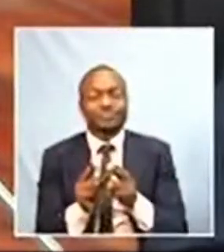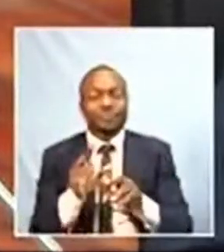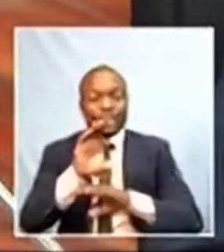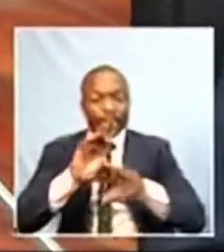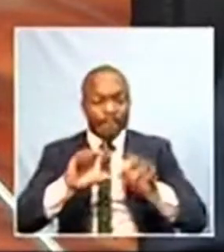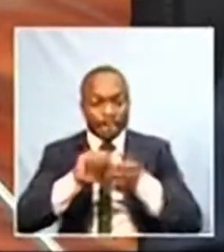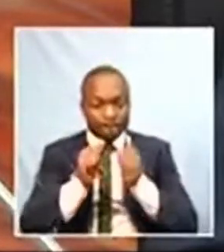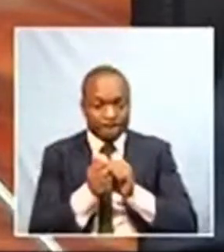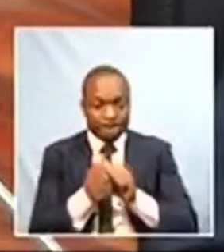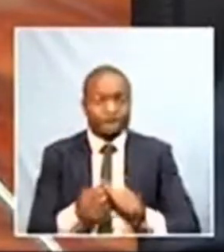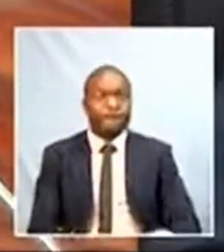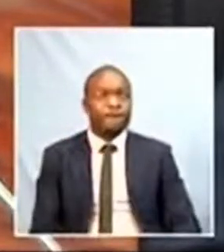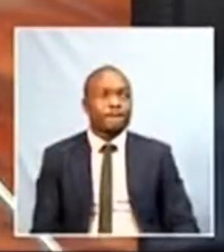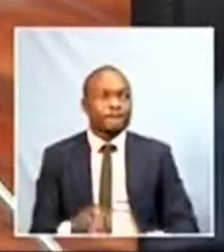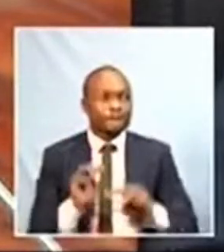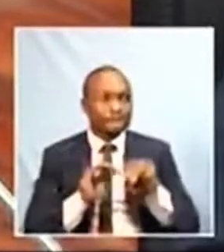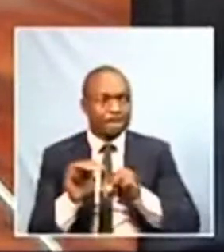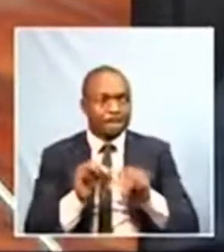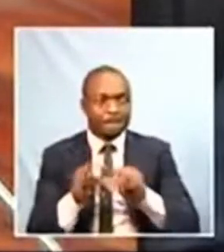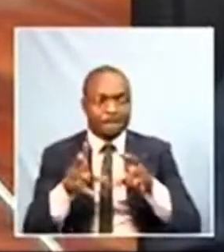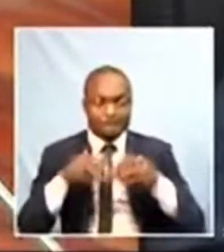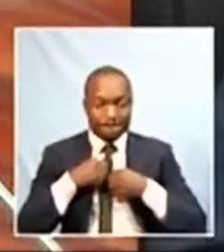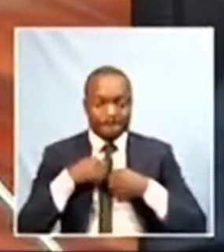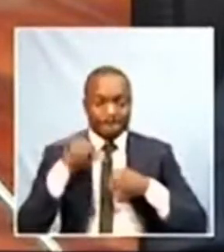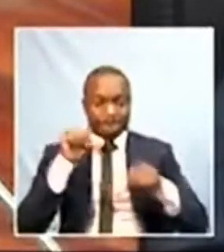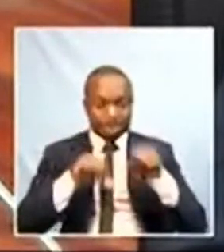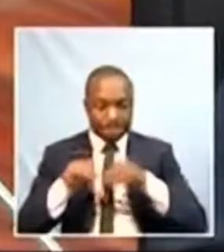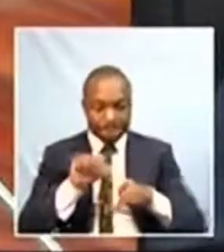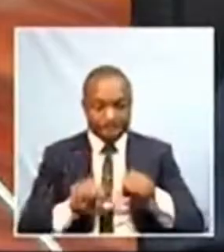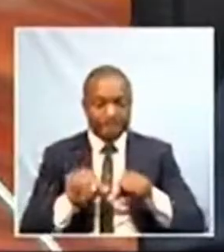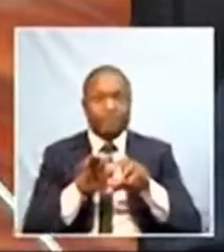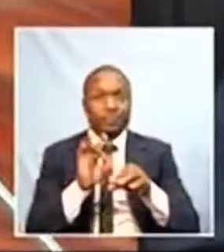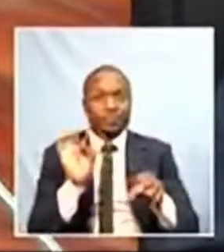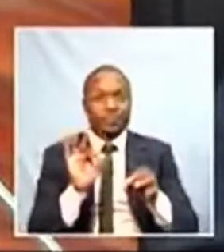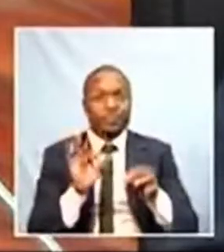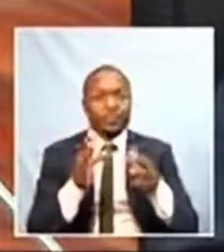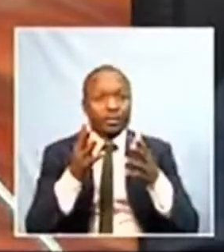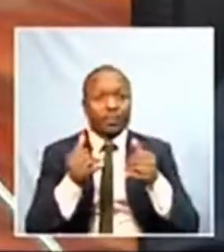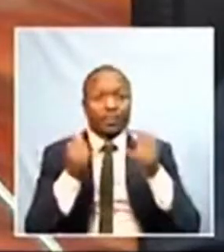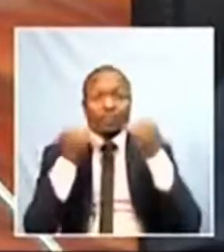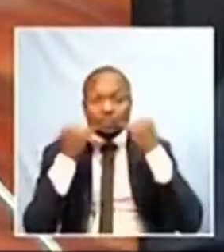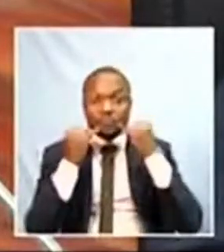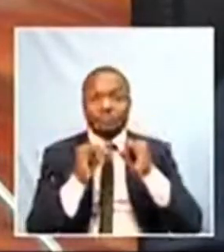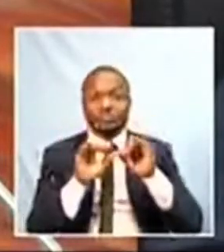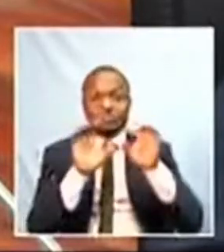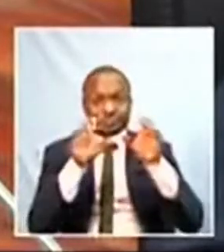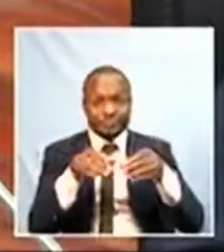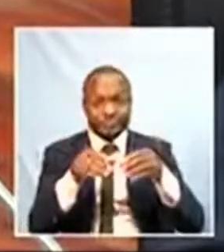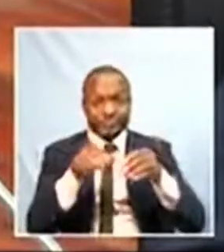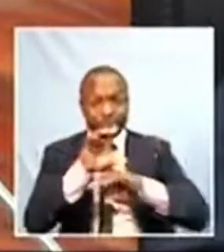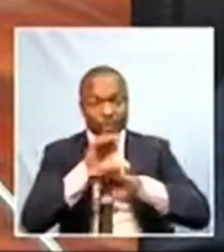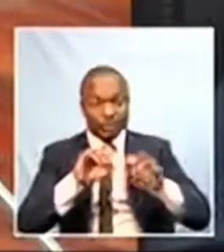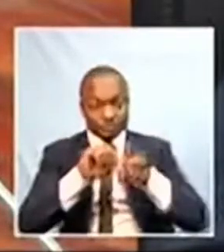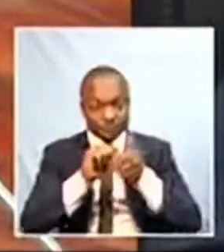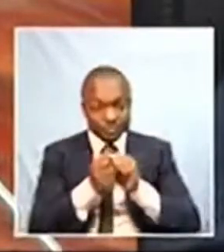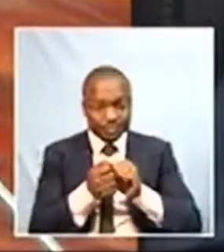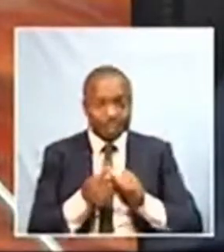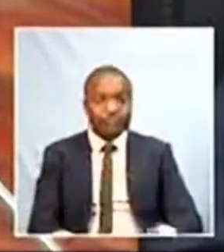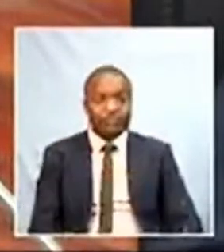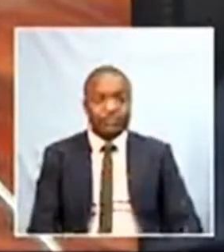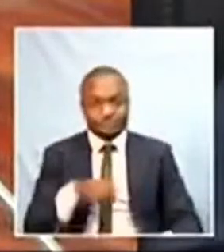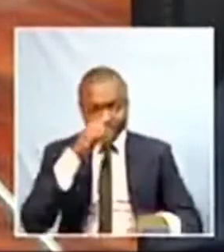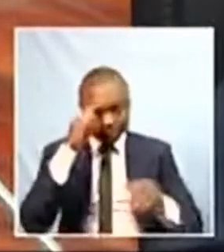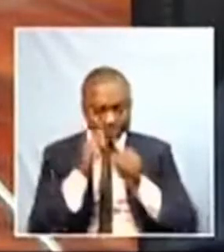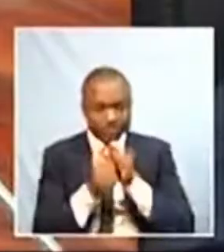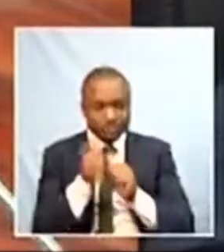Cause of query. Management acknowledges the observations of the Auditor General and wishes to inform the committee that the cause of the query was